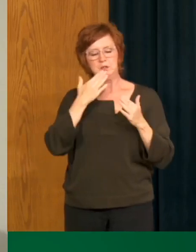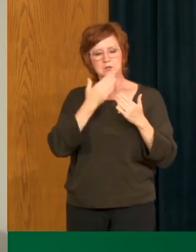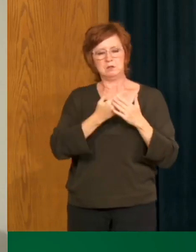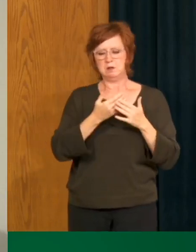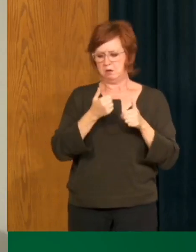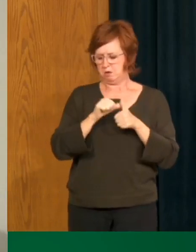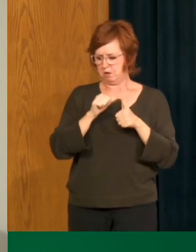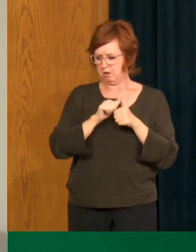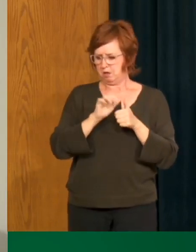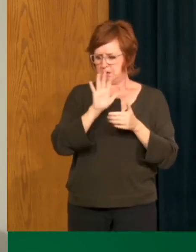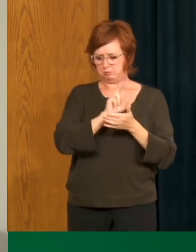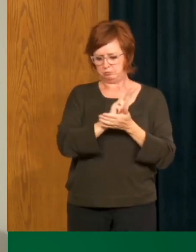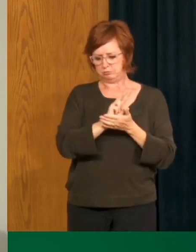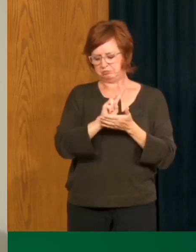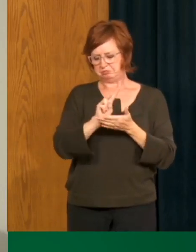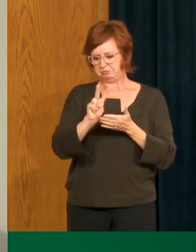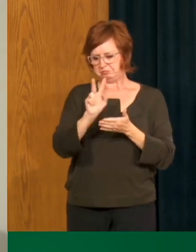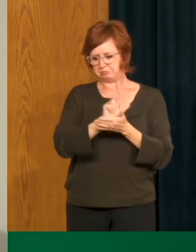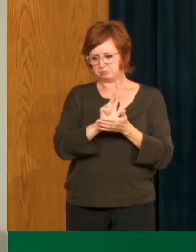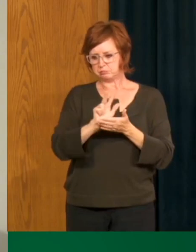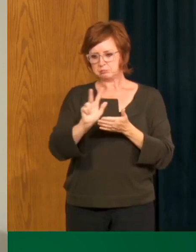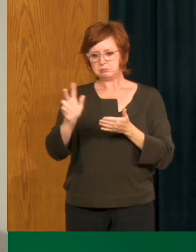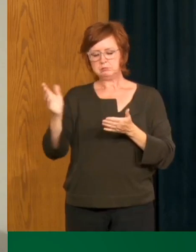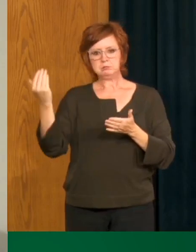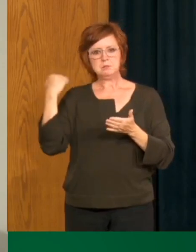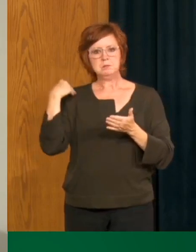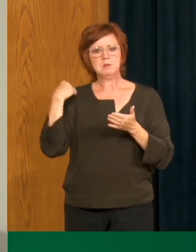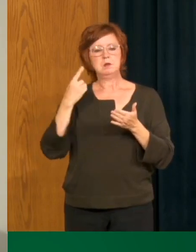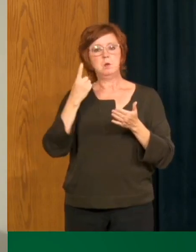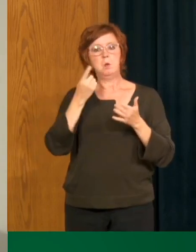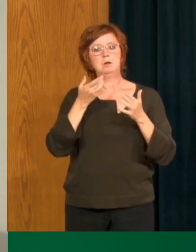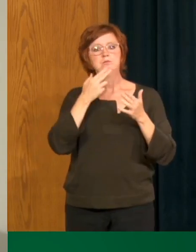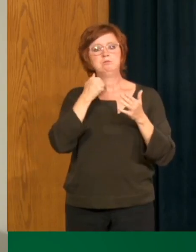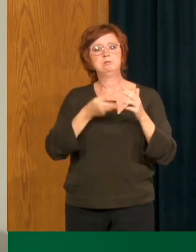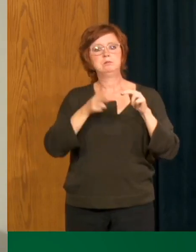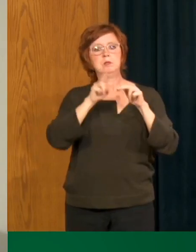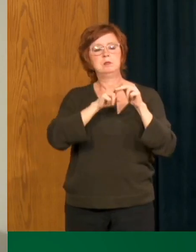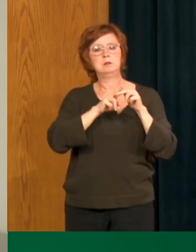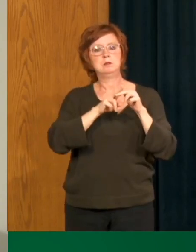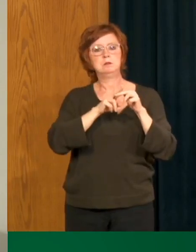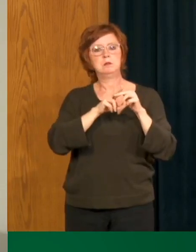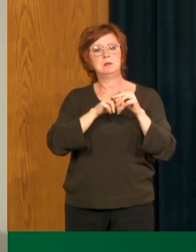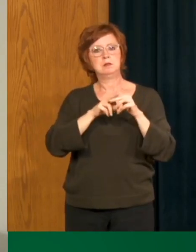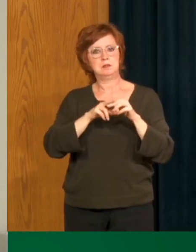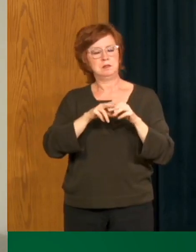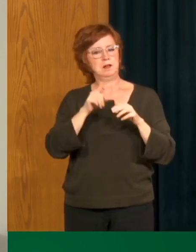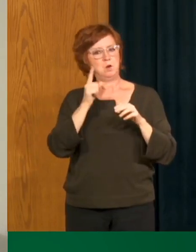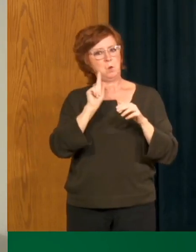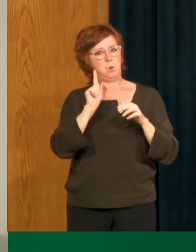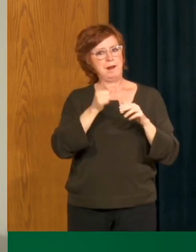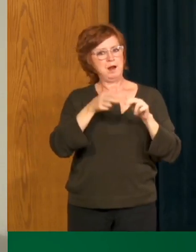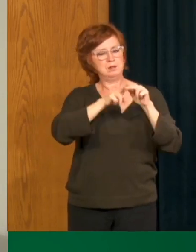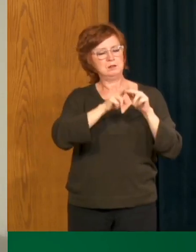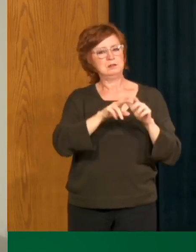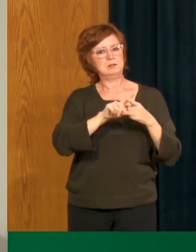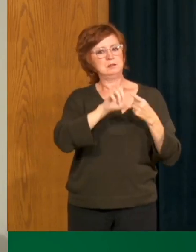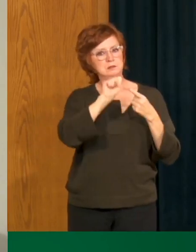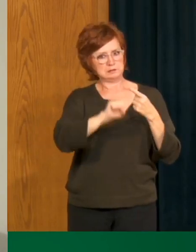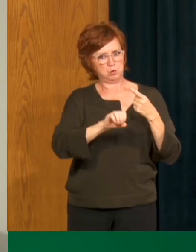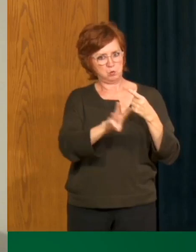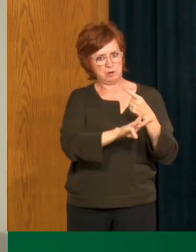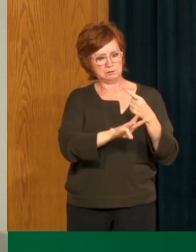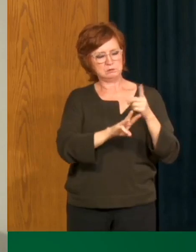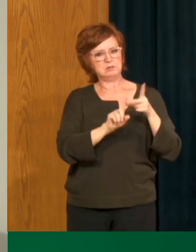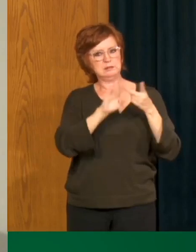2-3 weeks ago that there was a bit of an increase in the RT because of the clusters in the southwest, and now we're seeing that in the central parts as